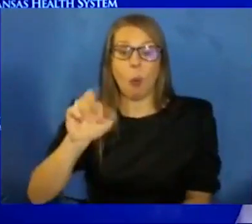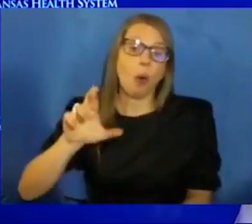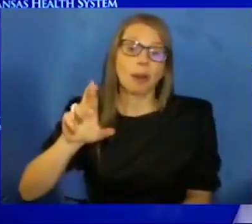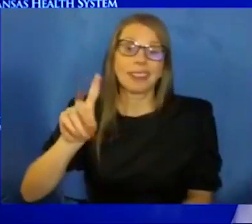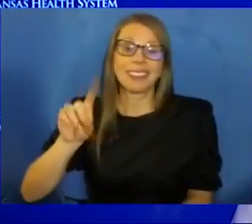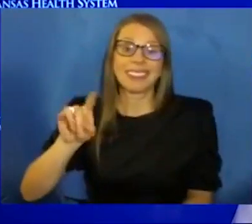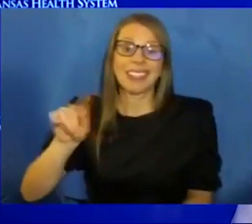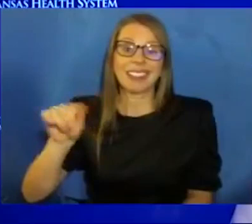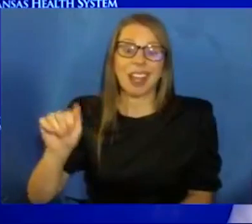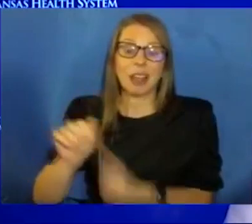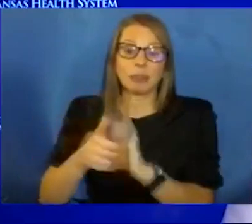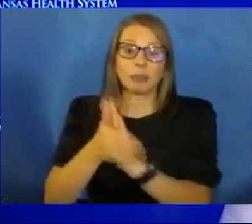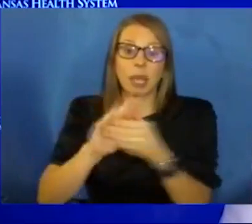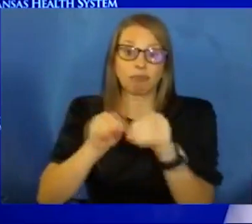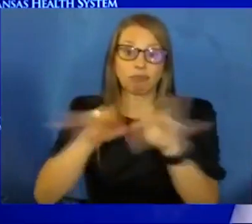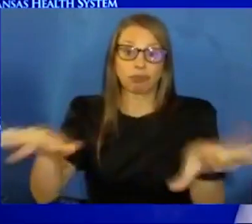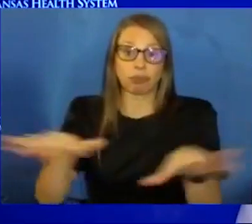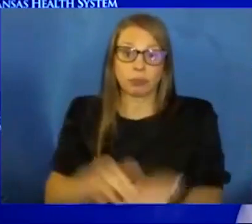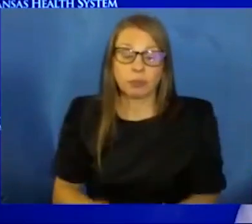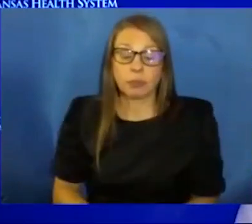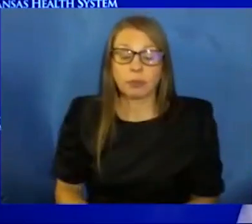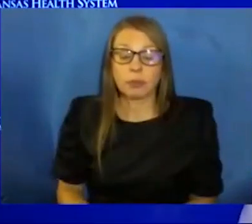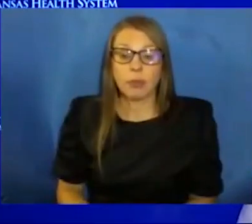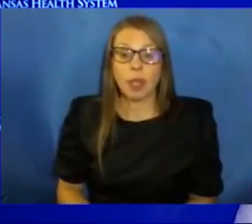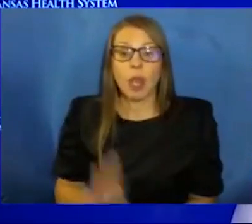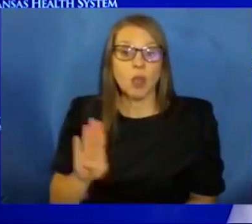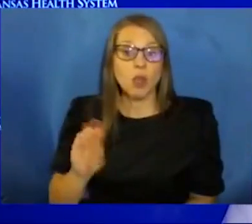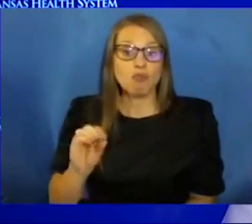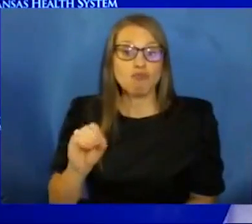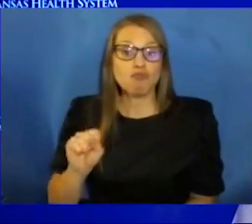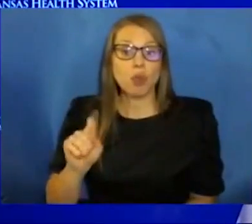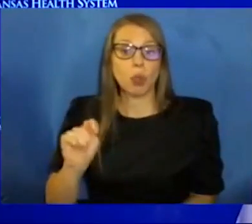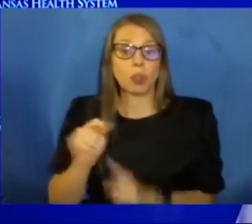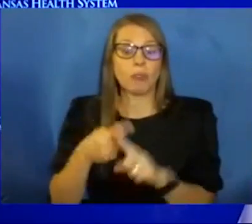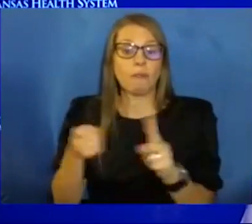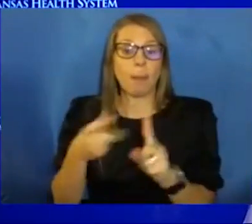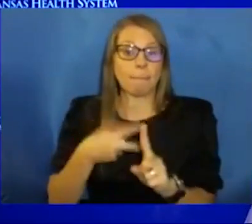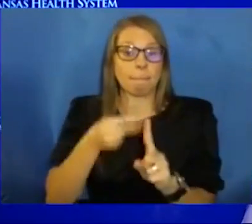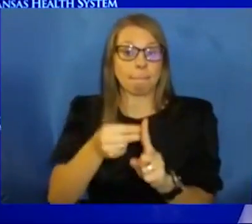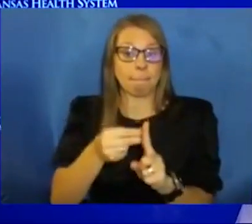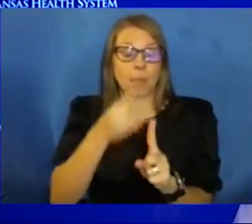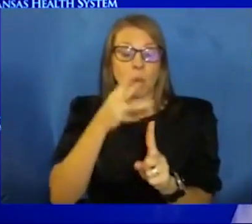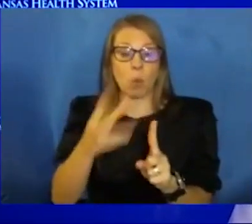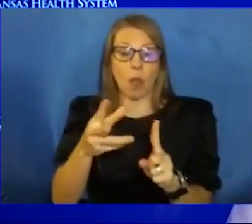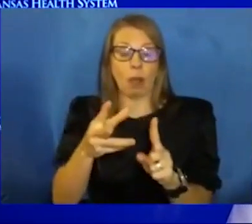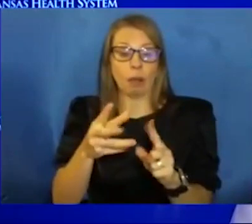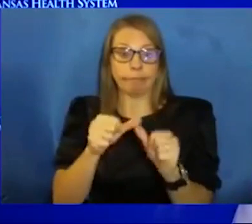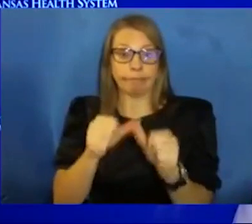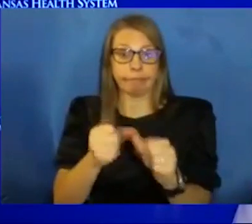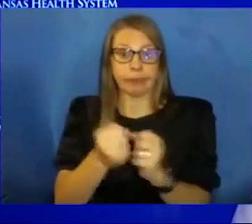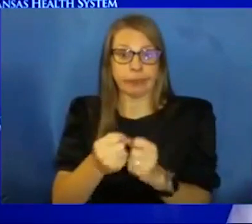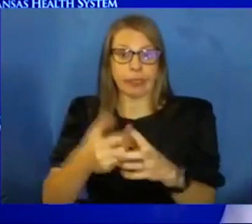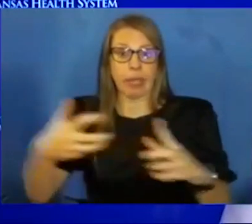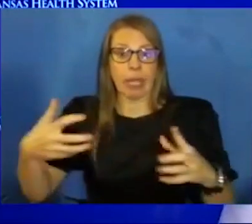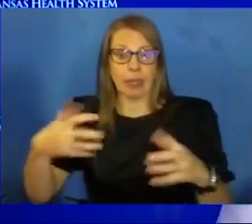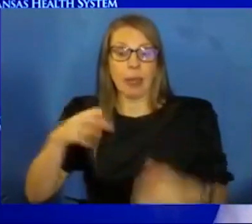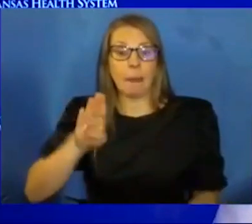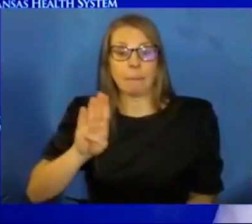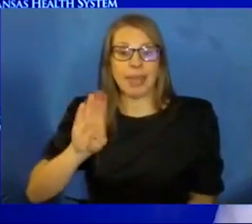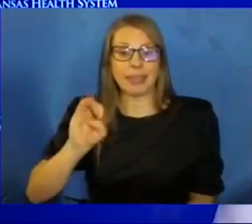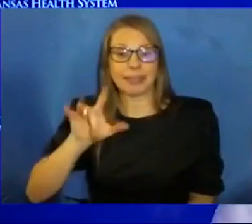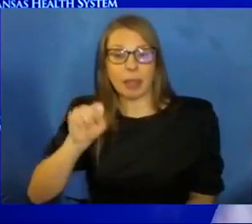you should still get vaccinated, especially if you had COVID-19, say, before the turn of the year, maybe before Alpha became prevalent,